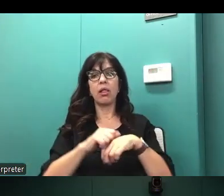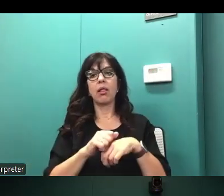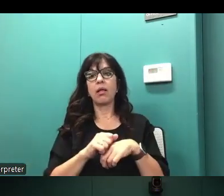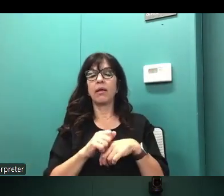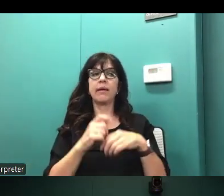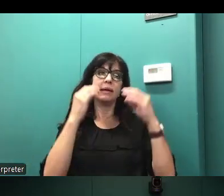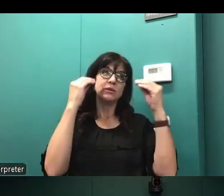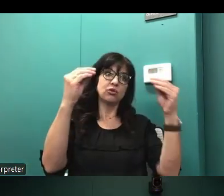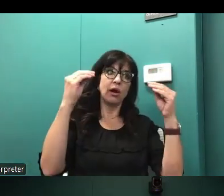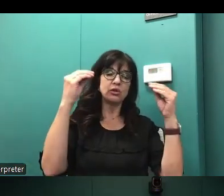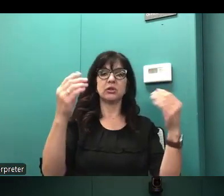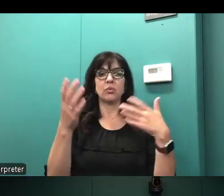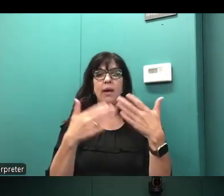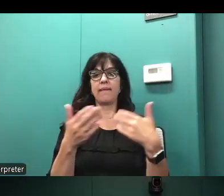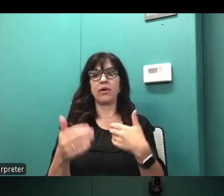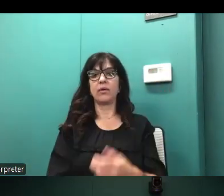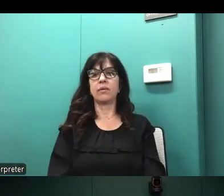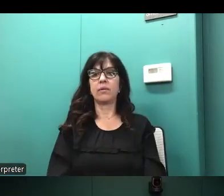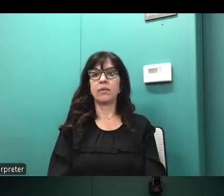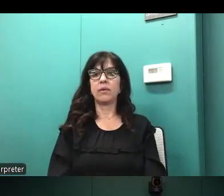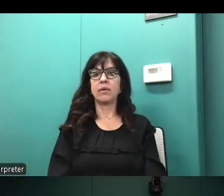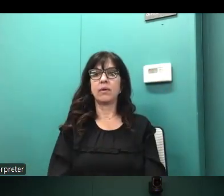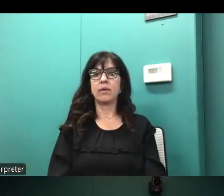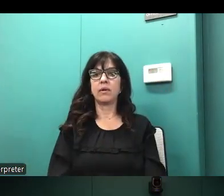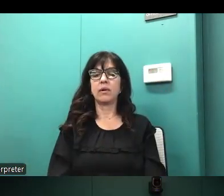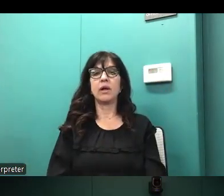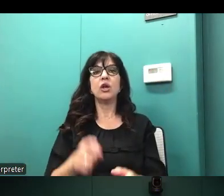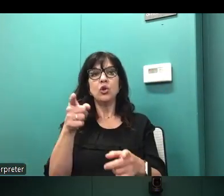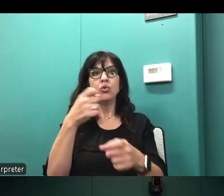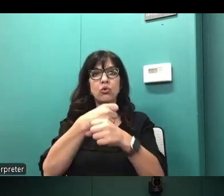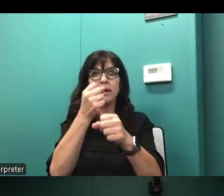write instructions, whatever here, and then you create your